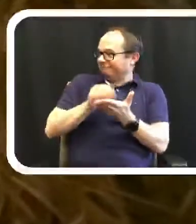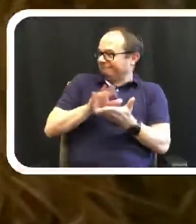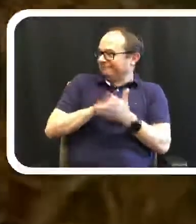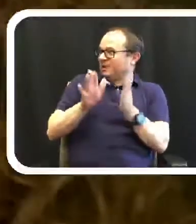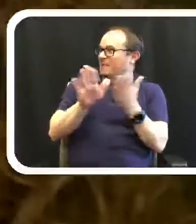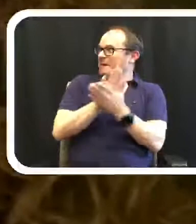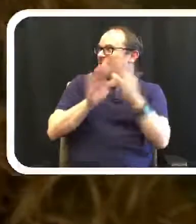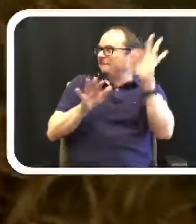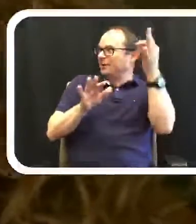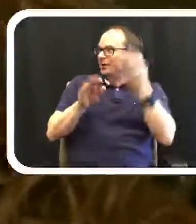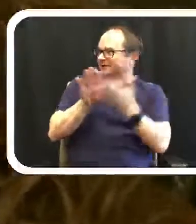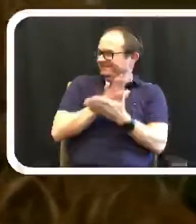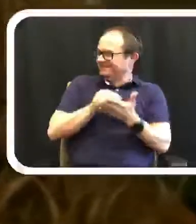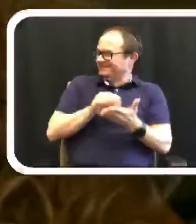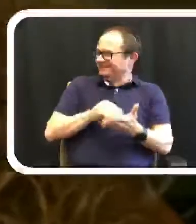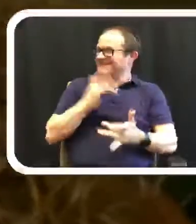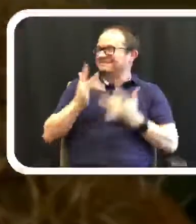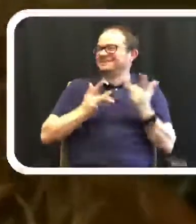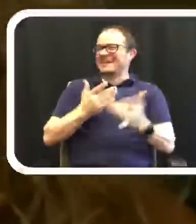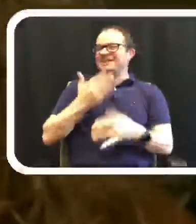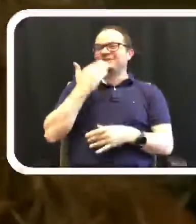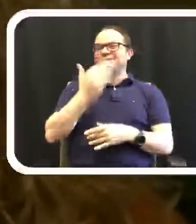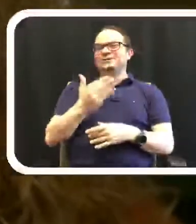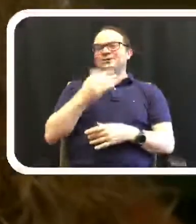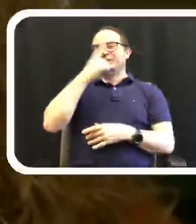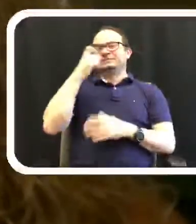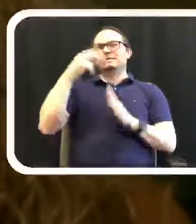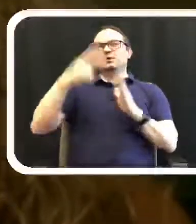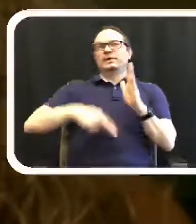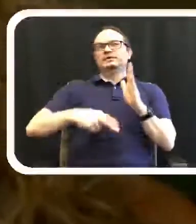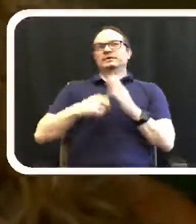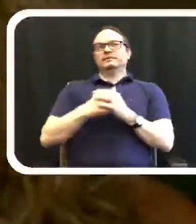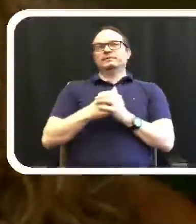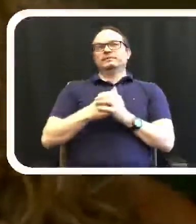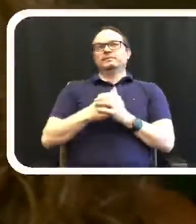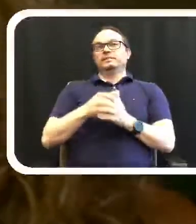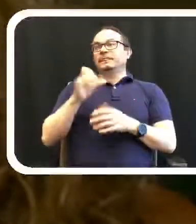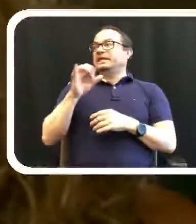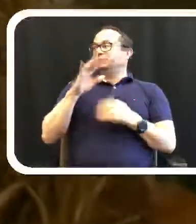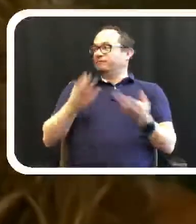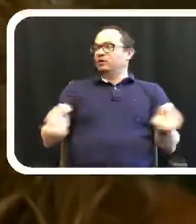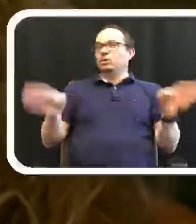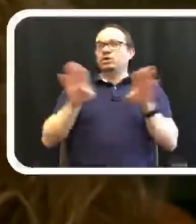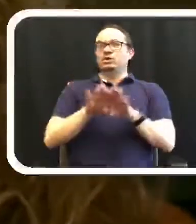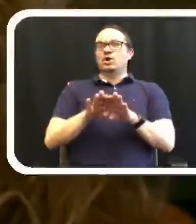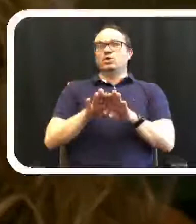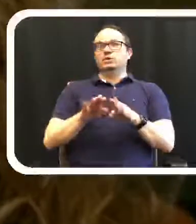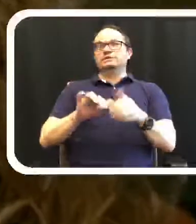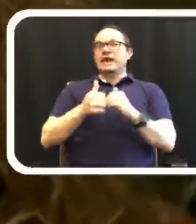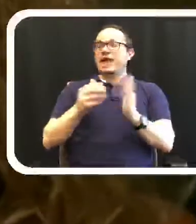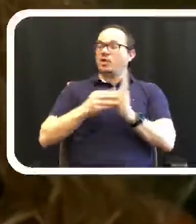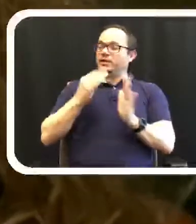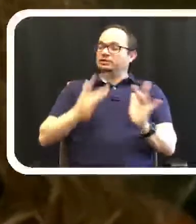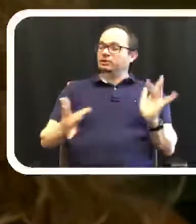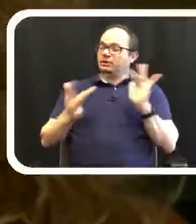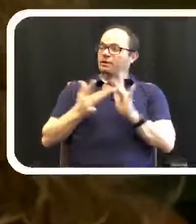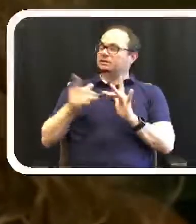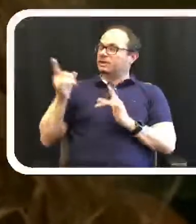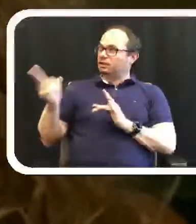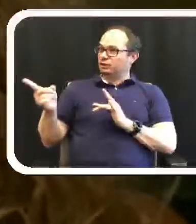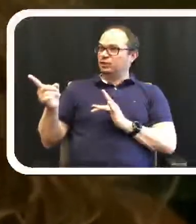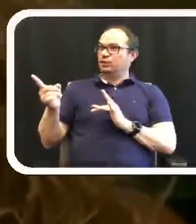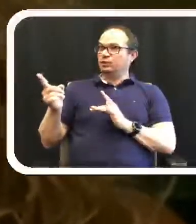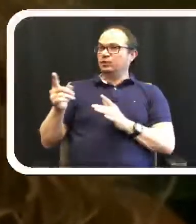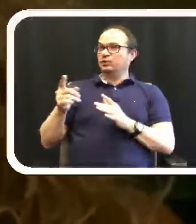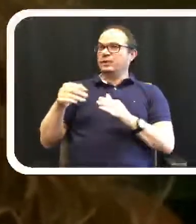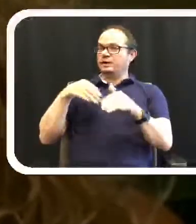piece of paper here. So I'm excited to have some good summer reads. So Jennifer, we're going to wrap up, but how can a student get in touch with you and